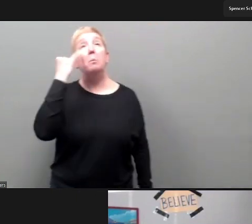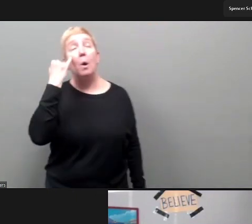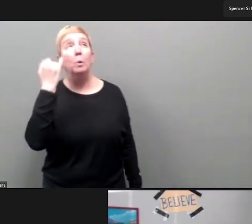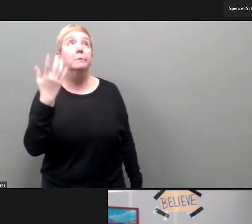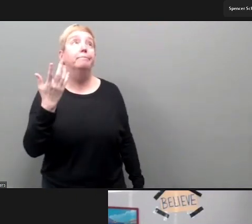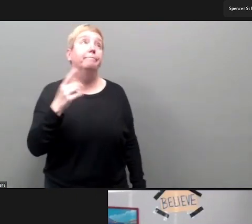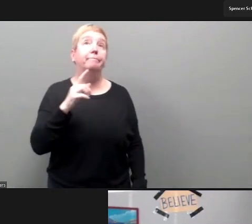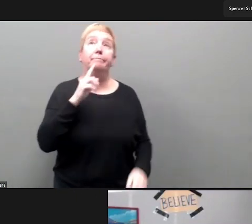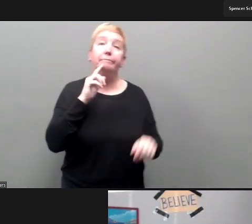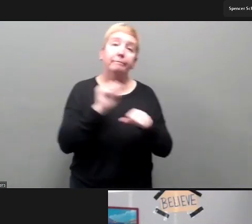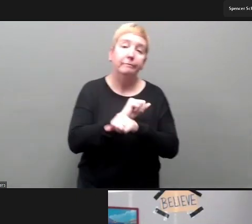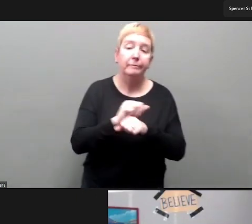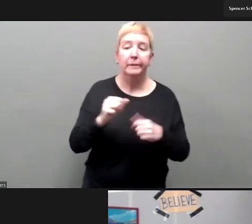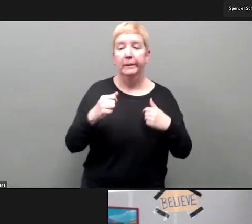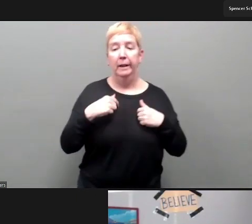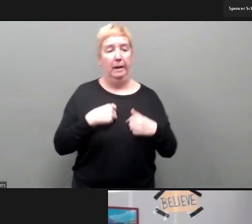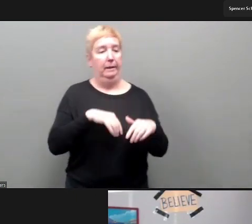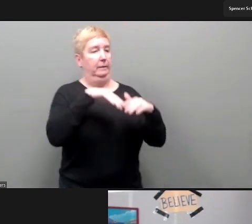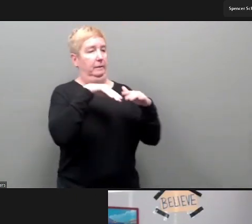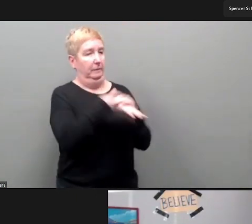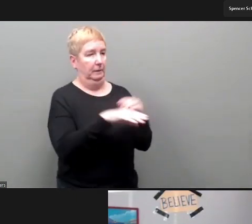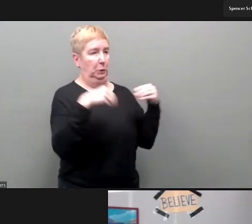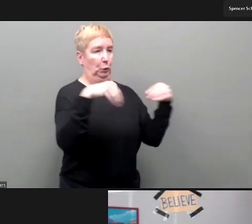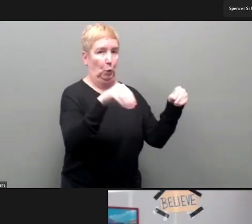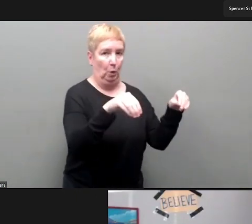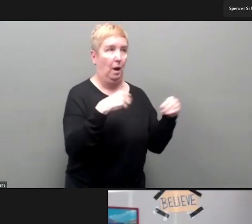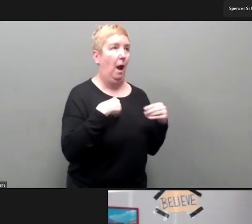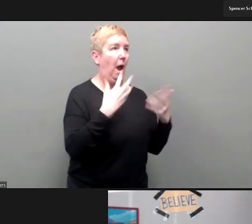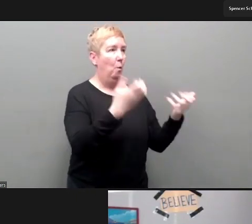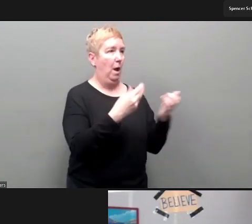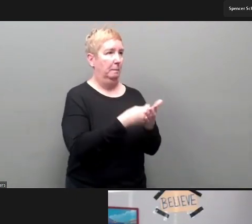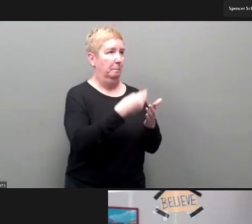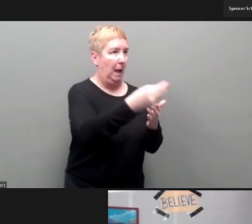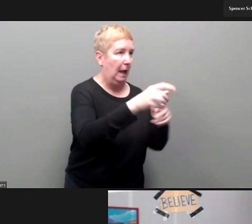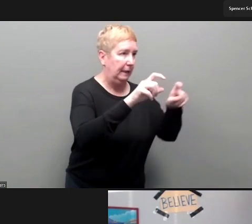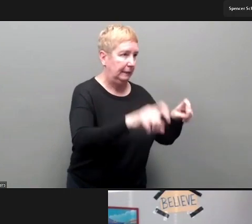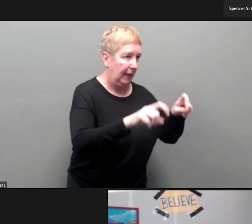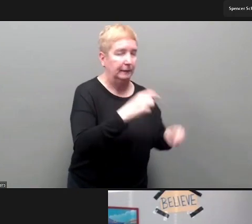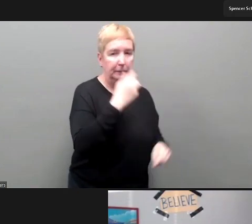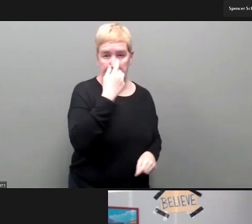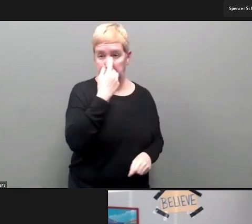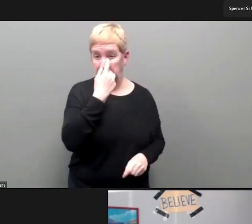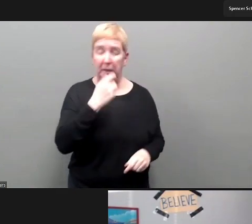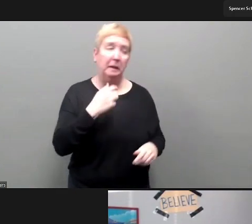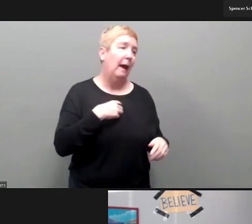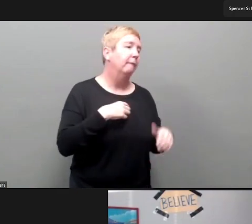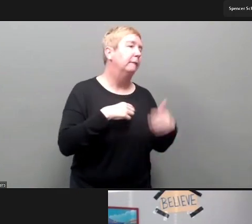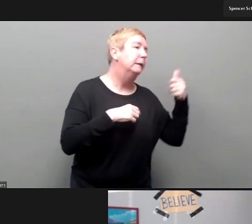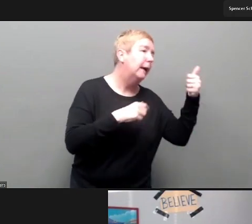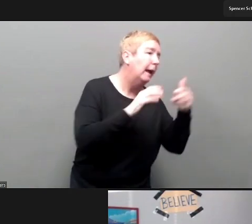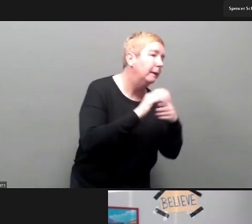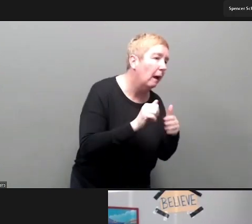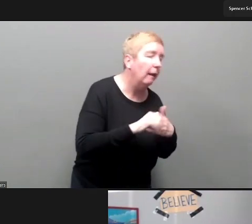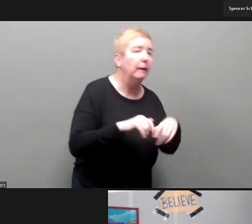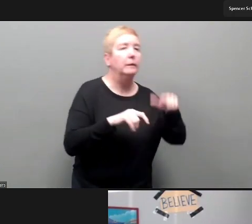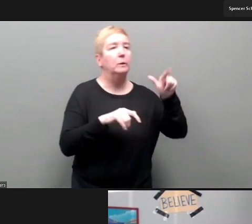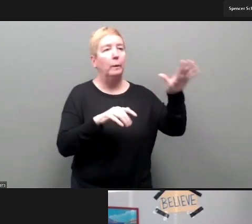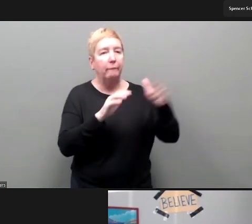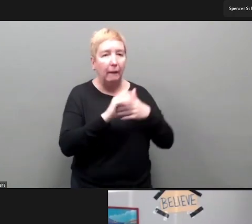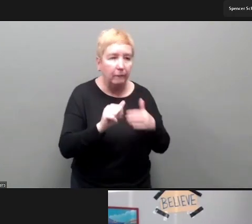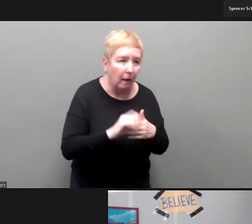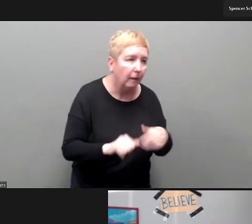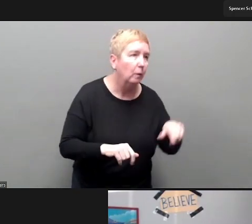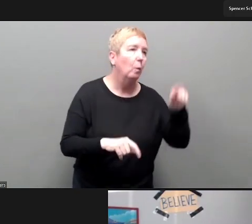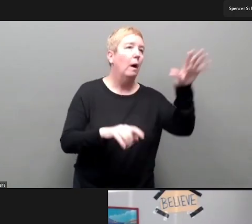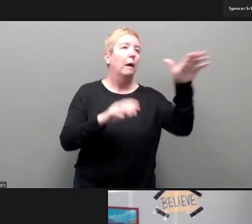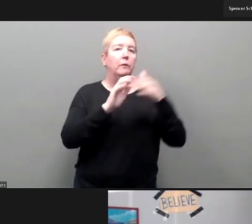a pharmacy or a store to get an at-home test, there are a lot of options at $10, $25, $100 options. Does